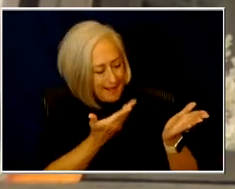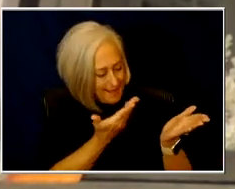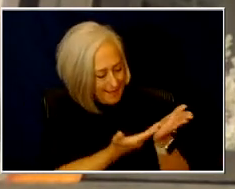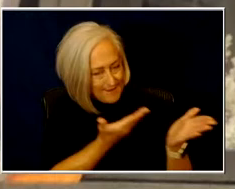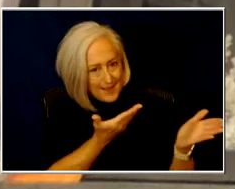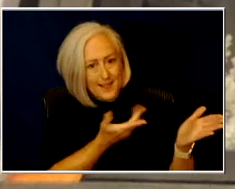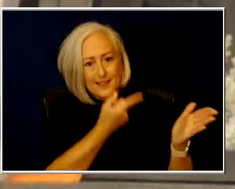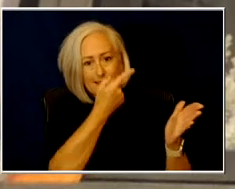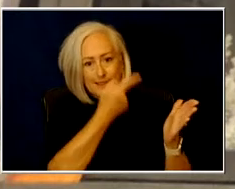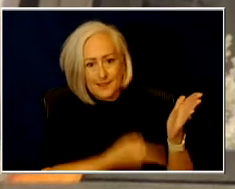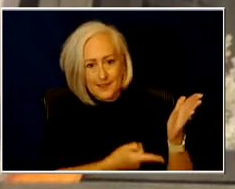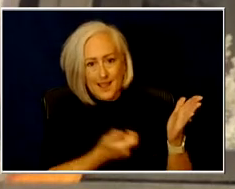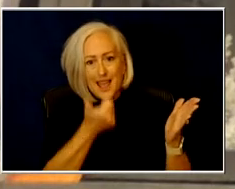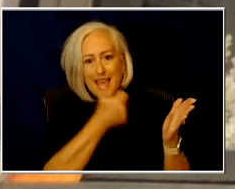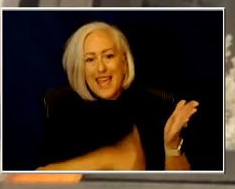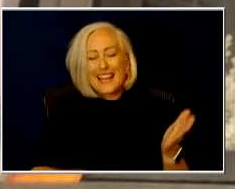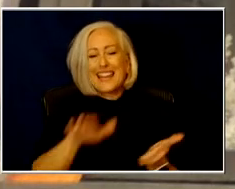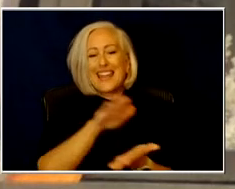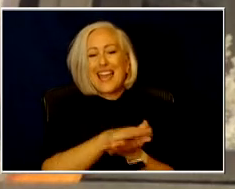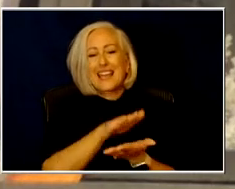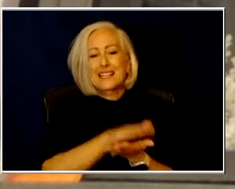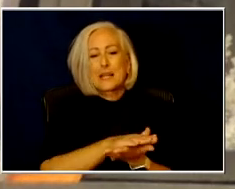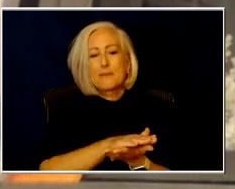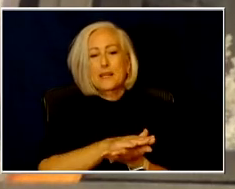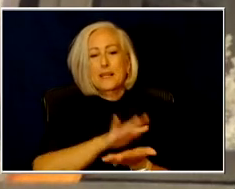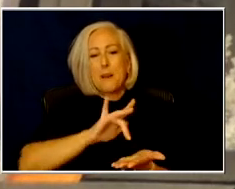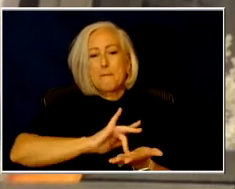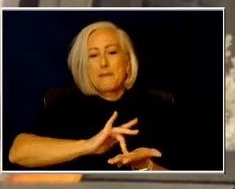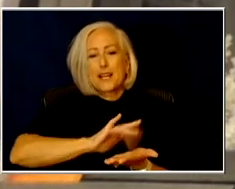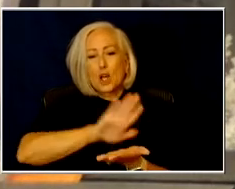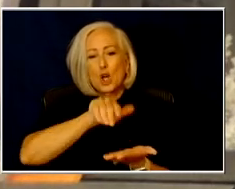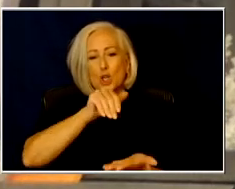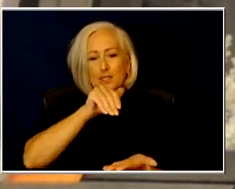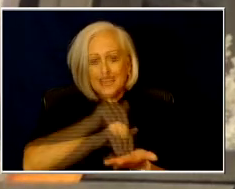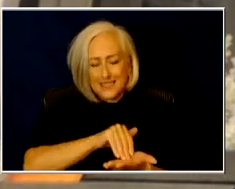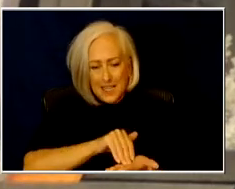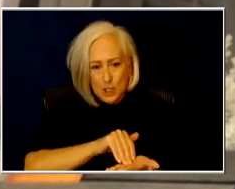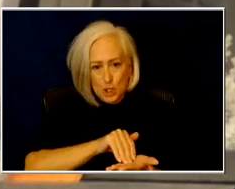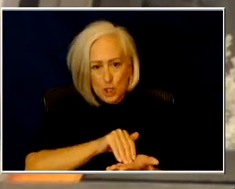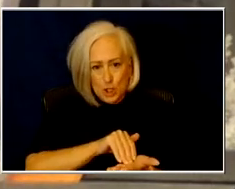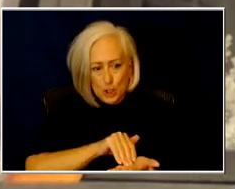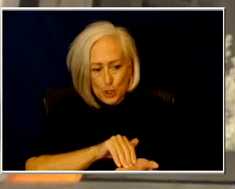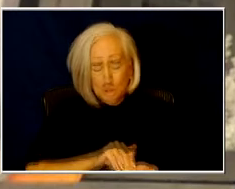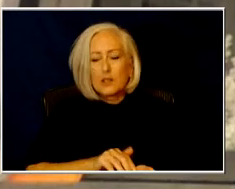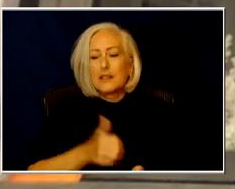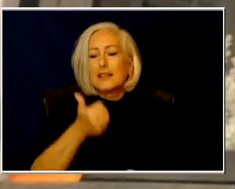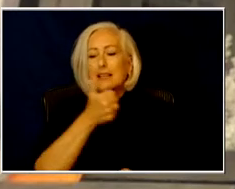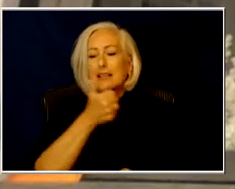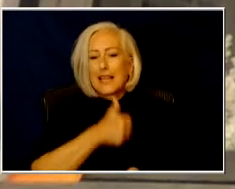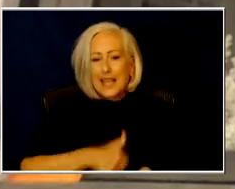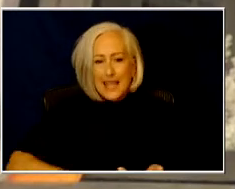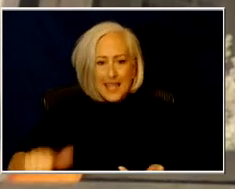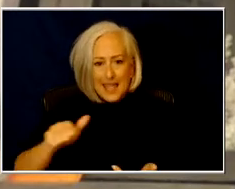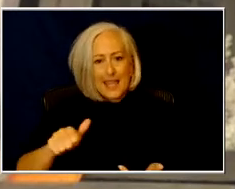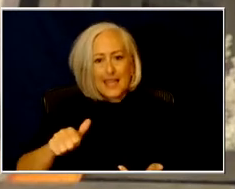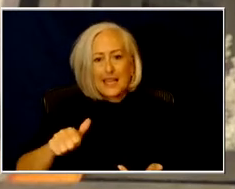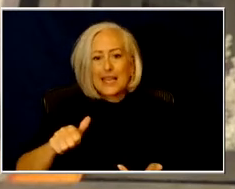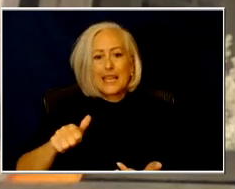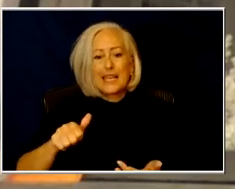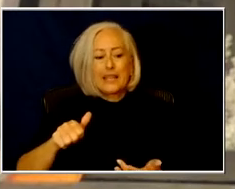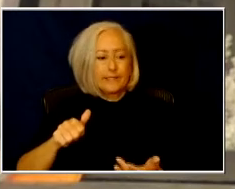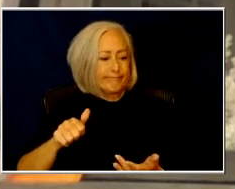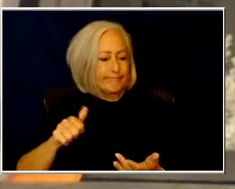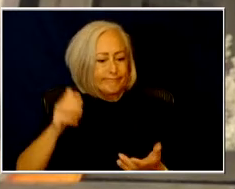of any academic Medical Center any credible physician will give you the same